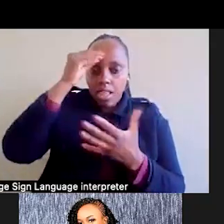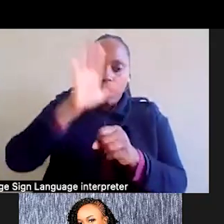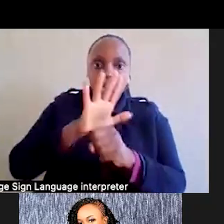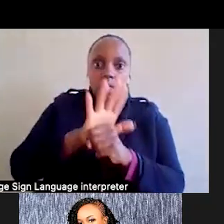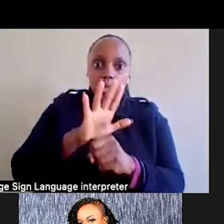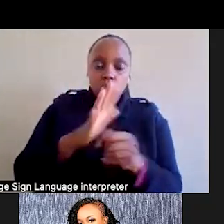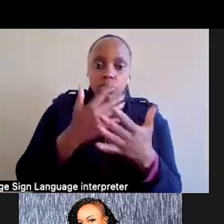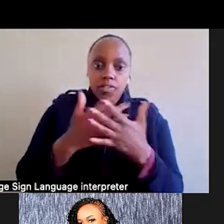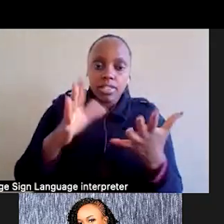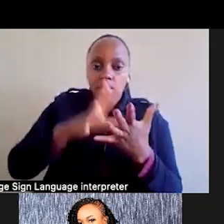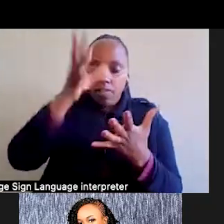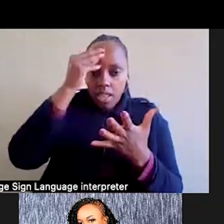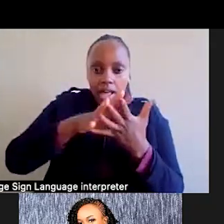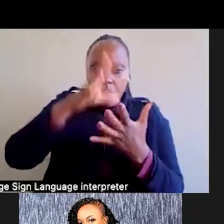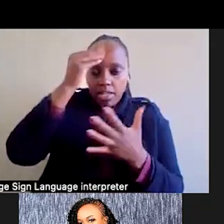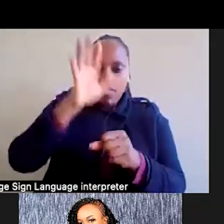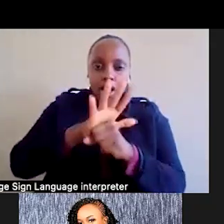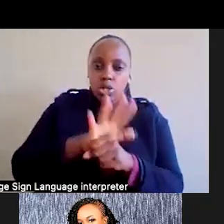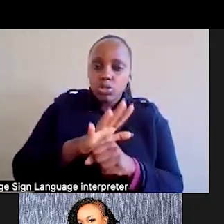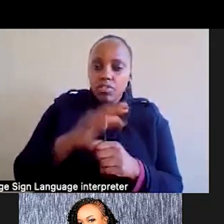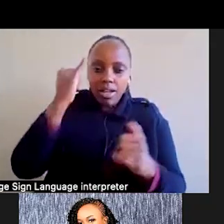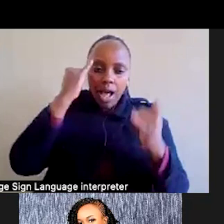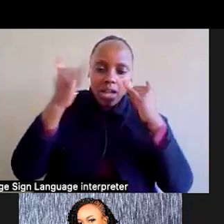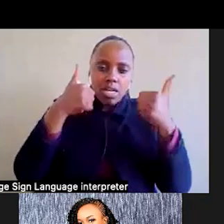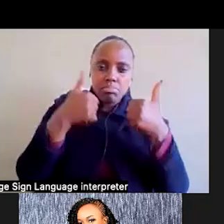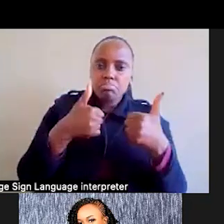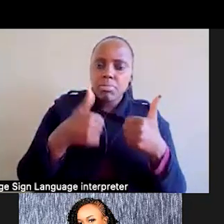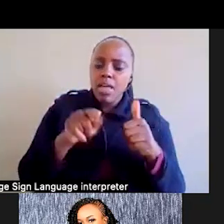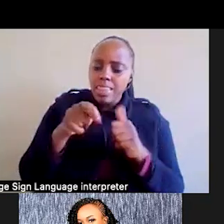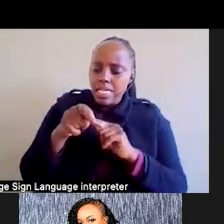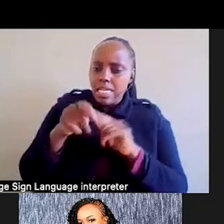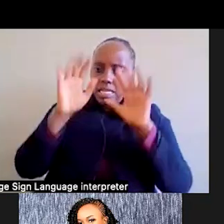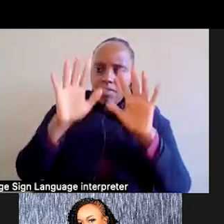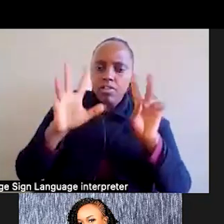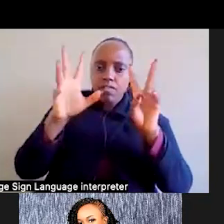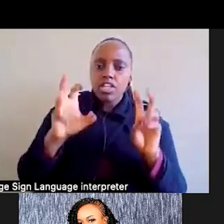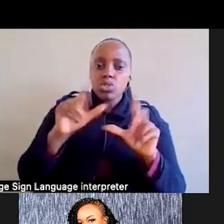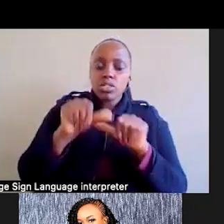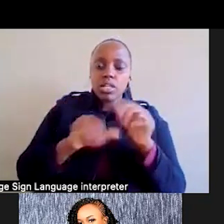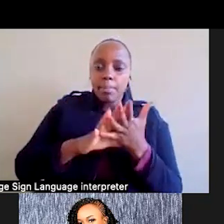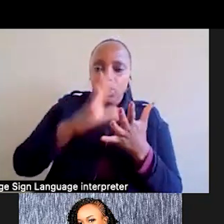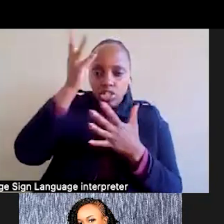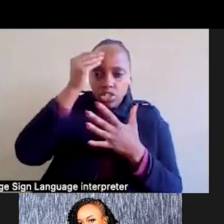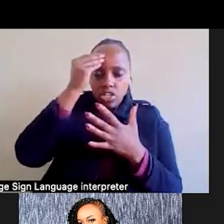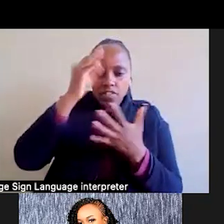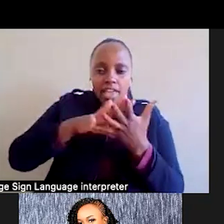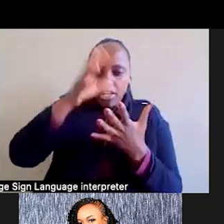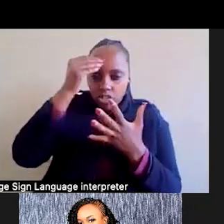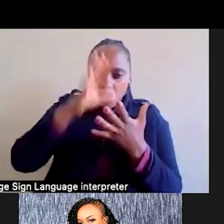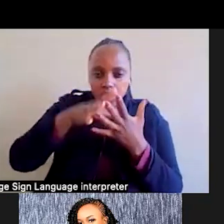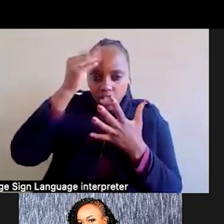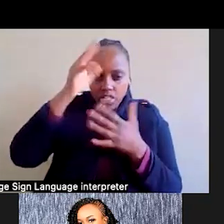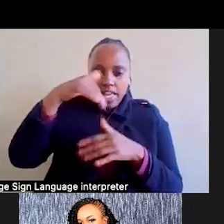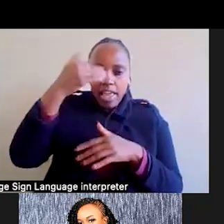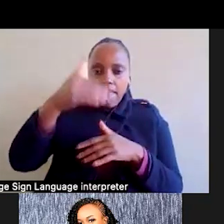lots of learnings, lots of nuggets. One of the key things that has been standing out matters education. Education, education, education. Every speaker